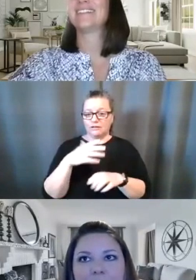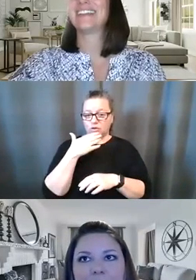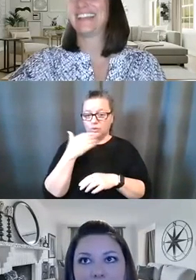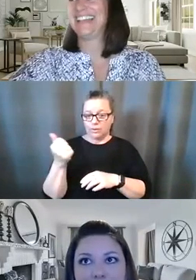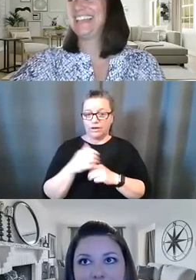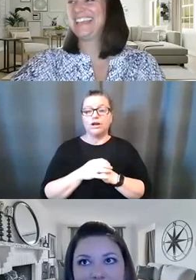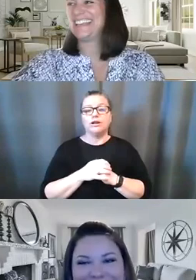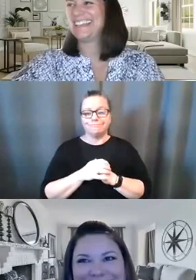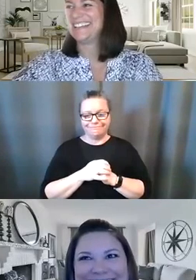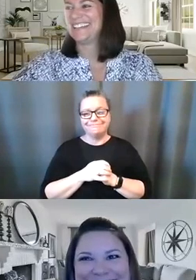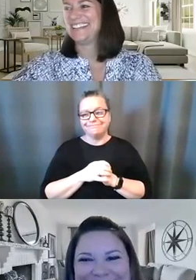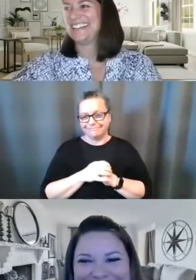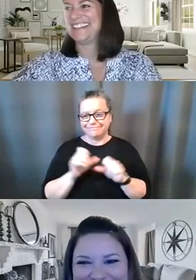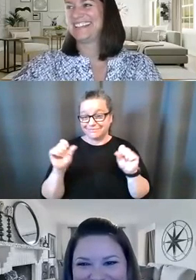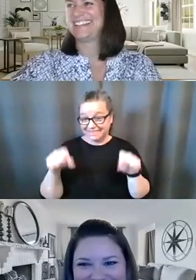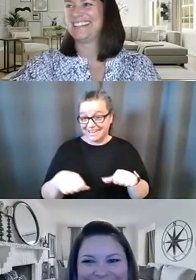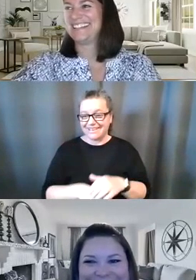can do better.